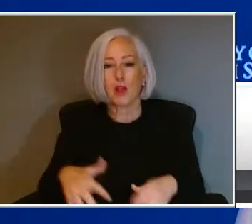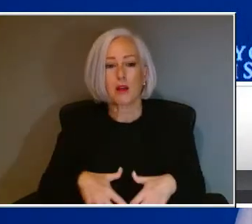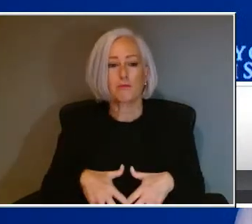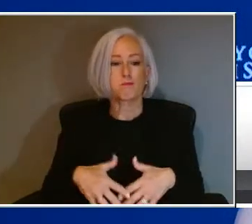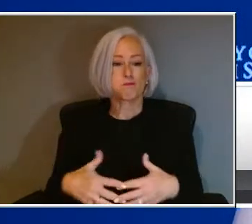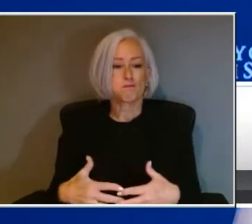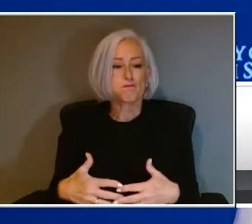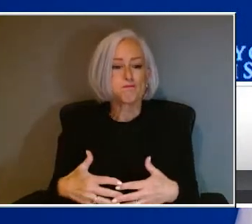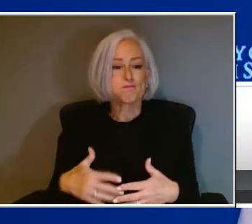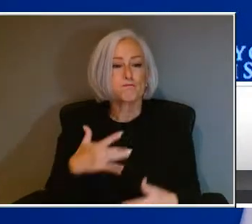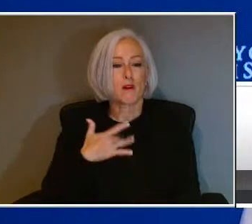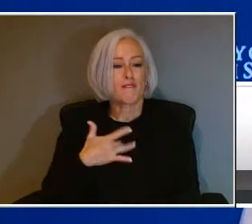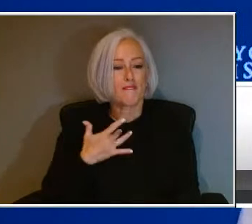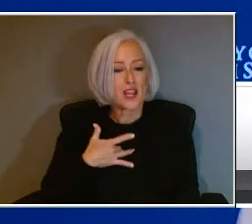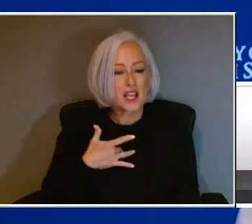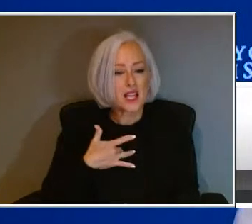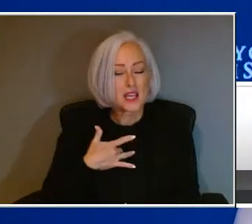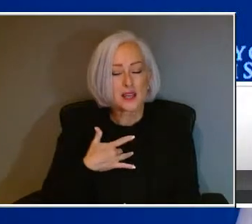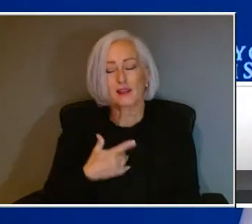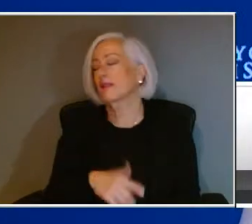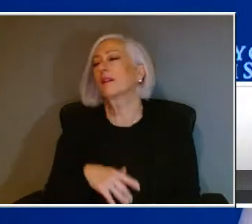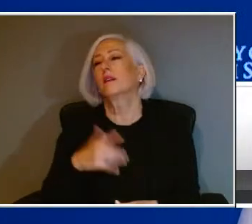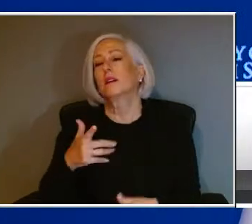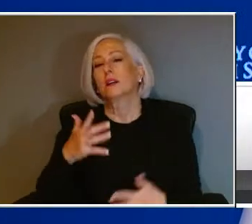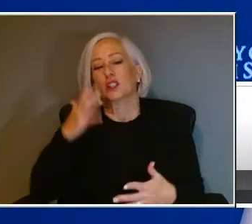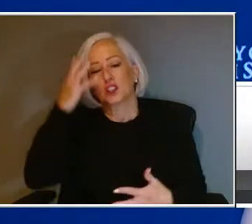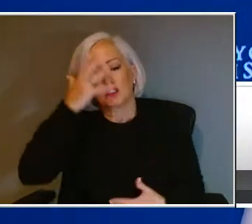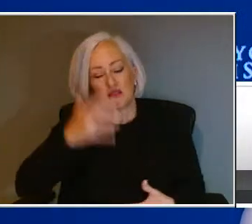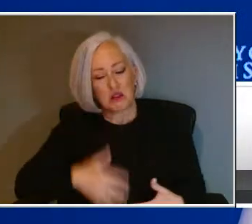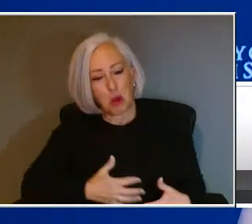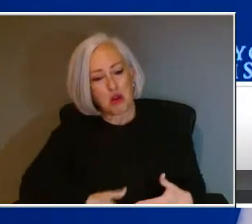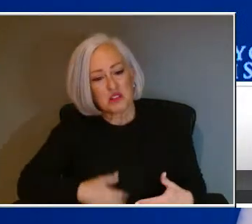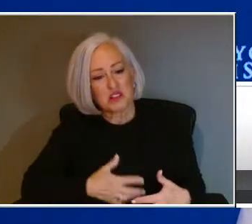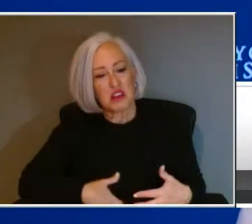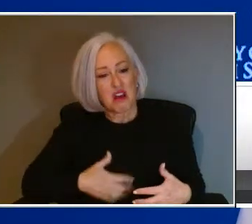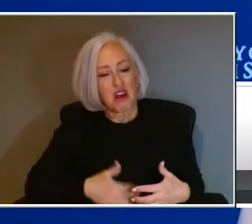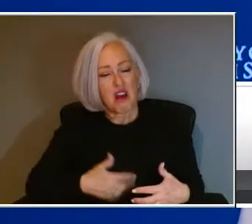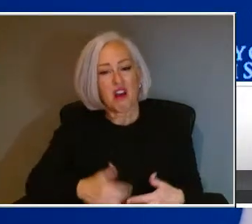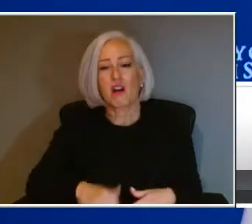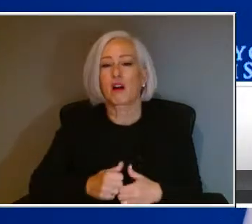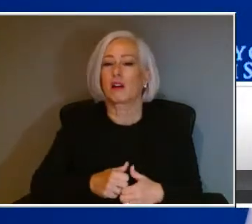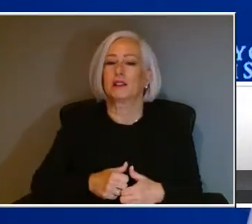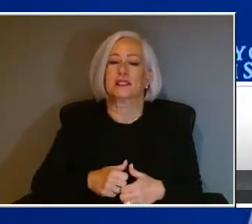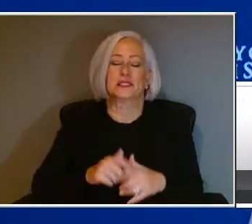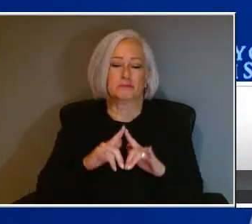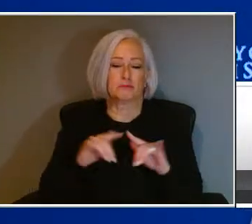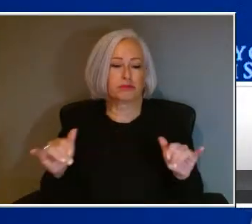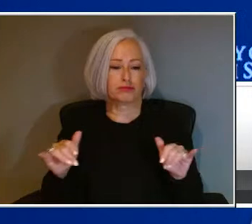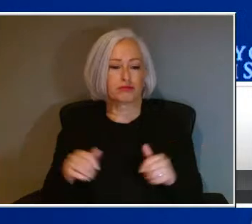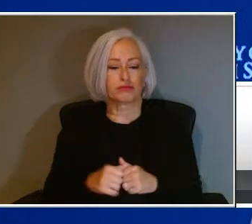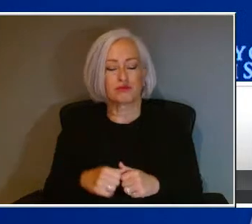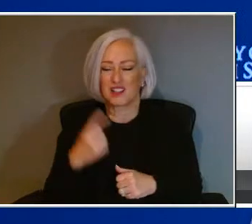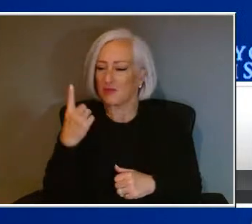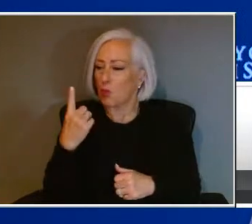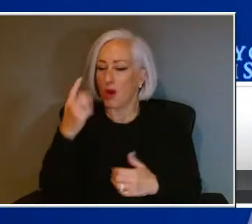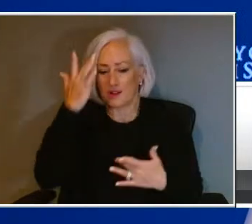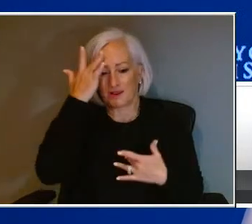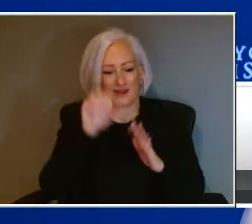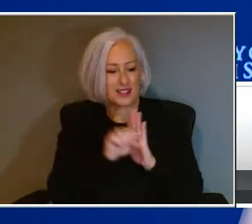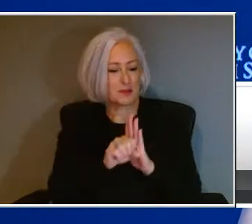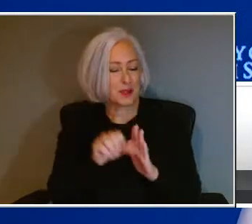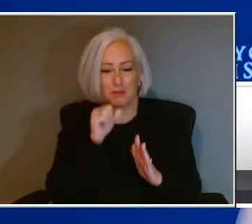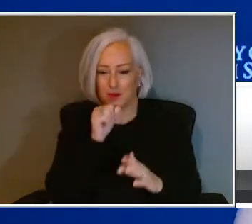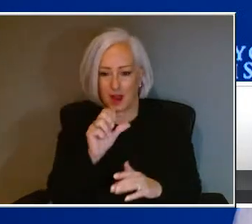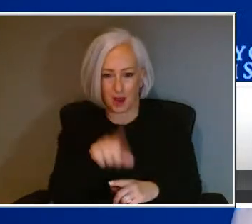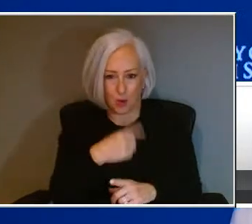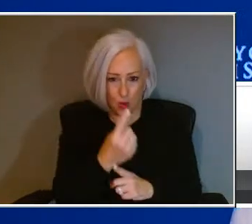there's no one symptom that fully explains the disease. And additionally, it's not something that often shows up on imaging